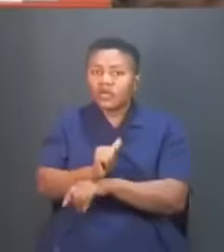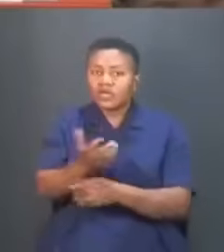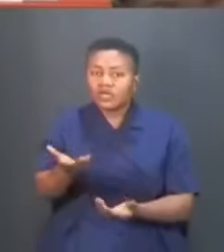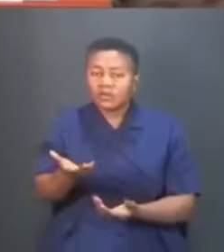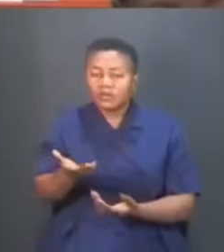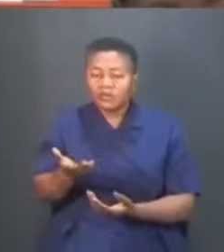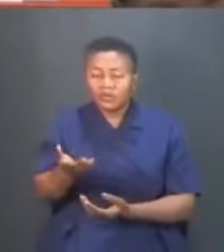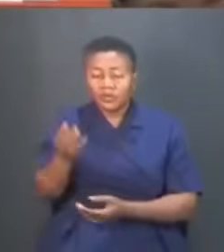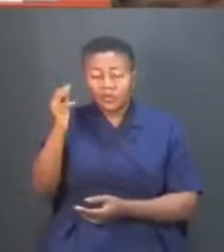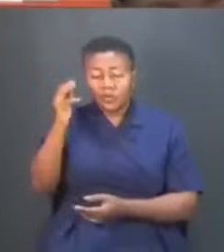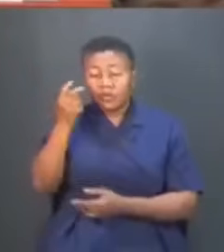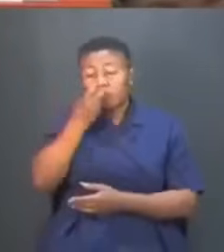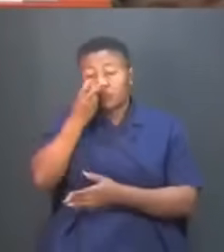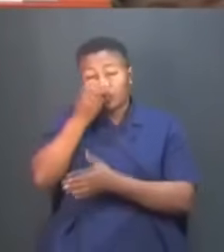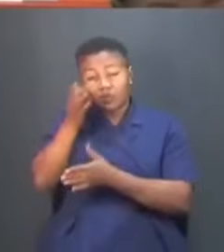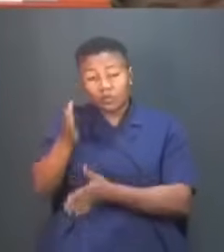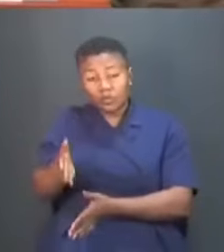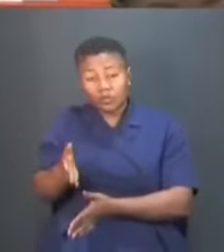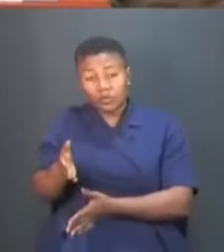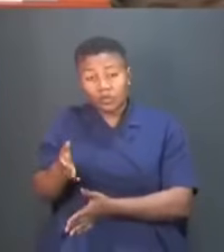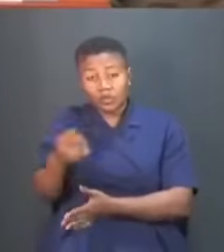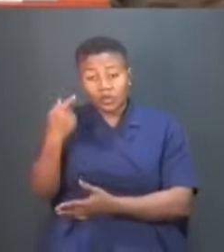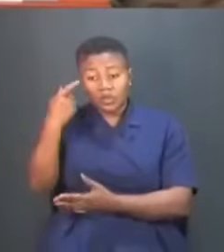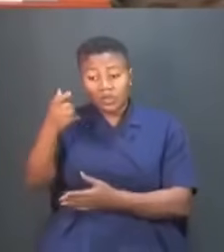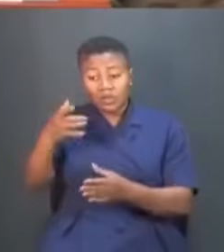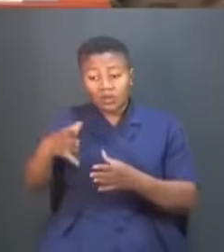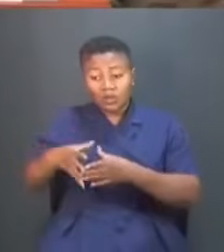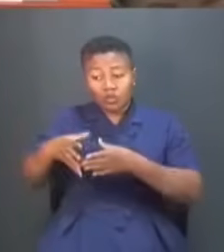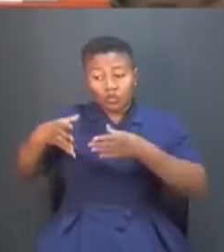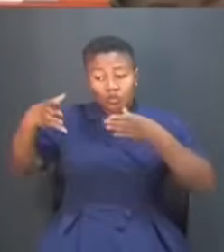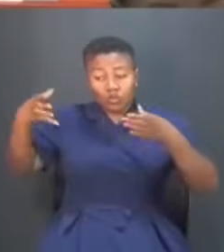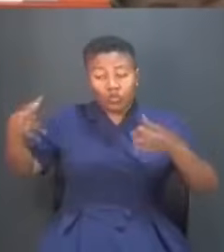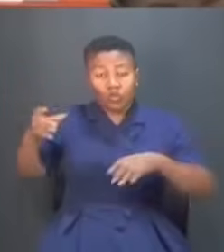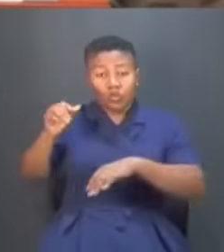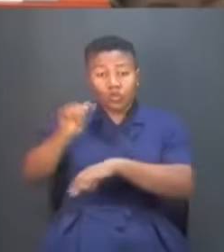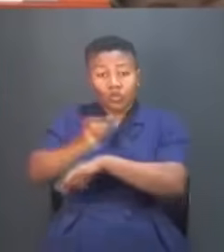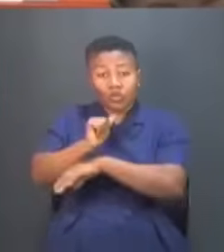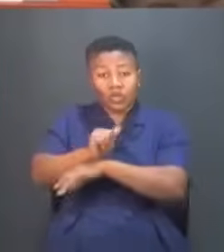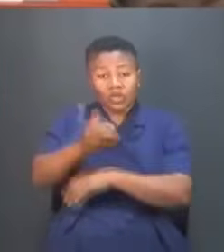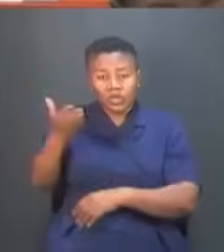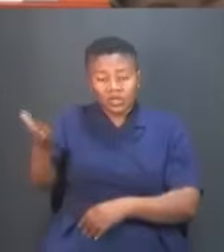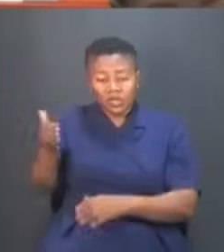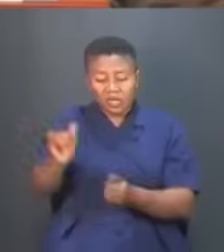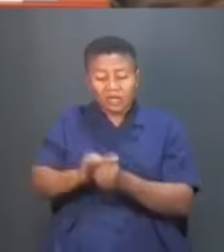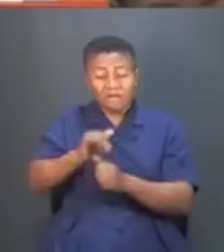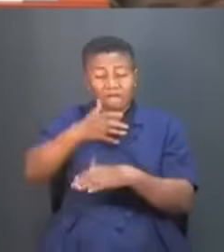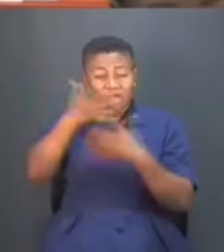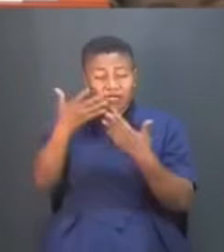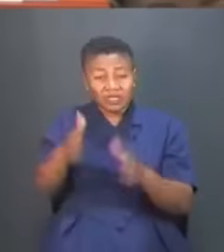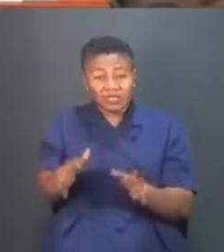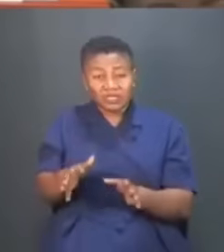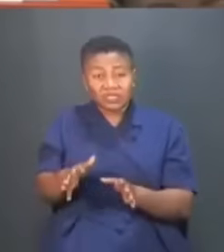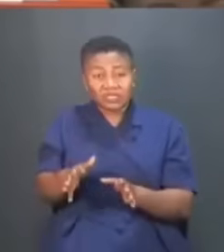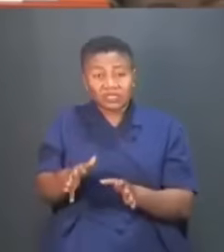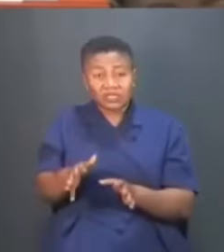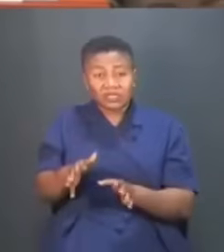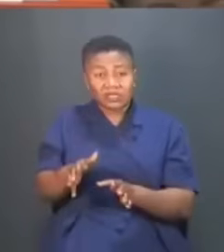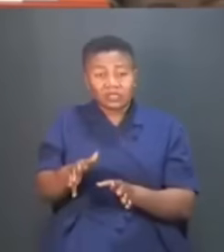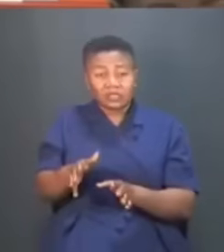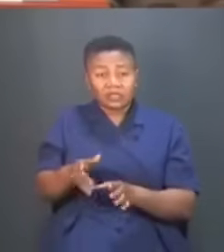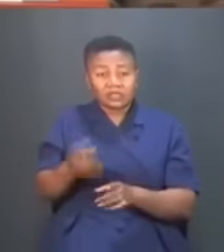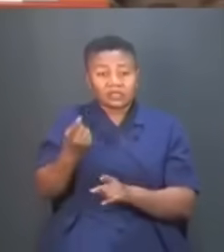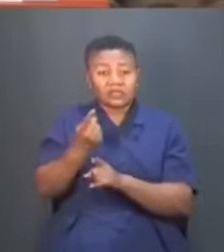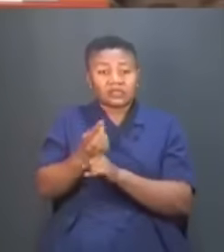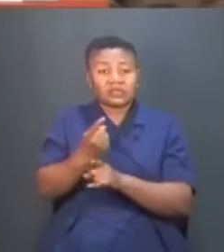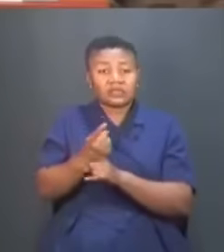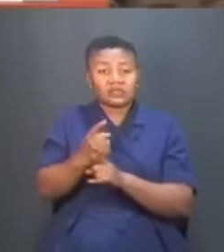Speaker, considering the quantum of work that has been done already, just to develop